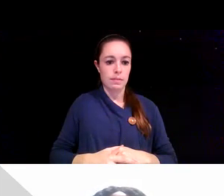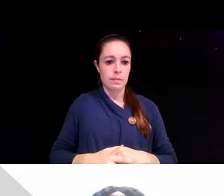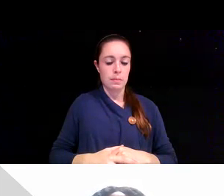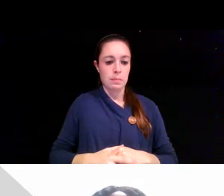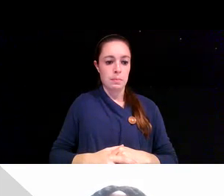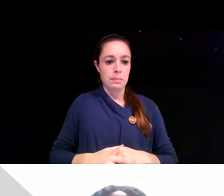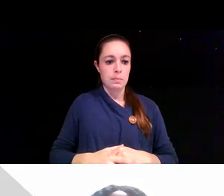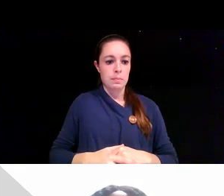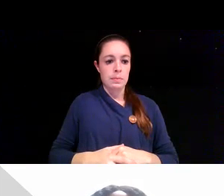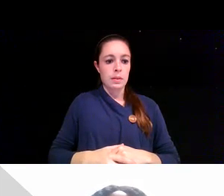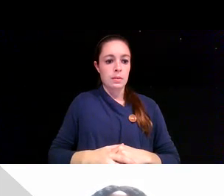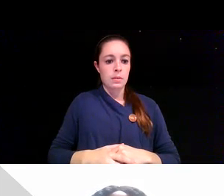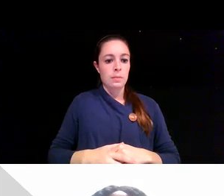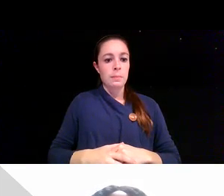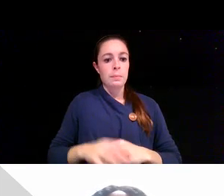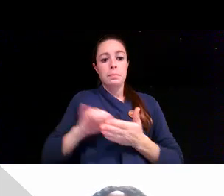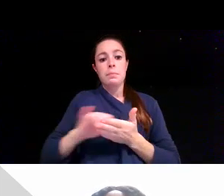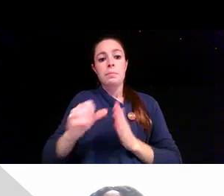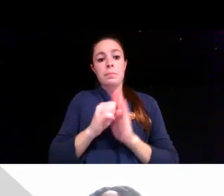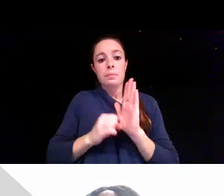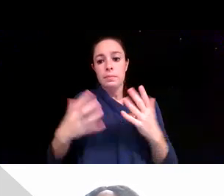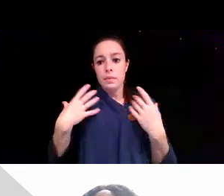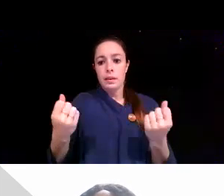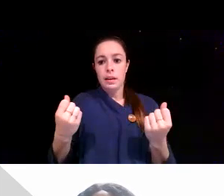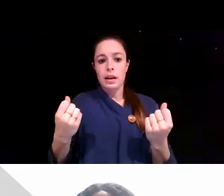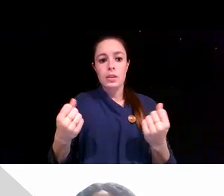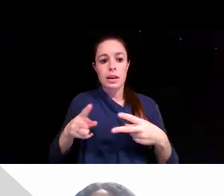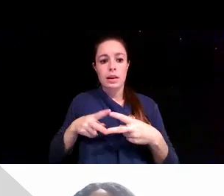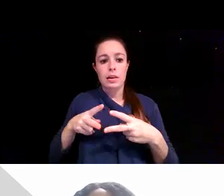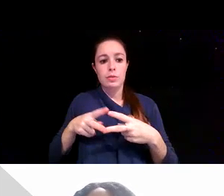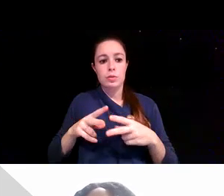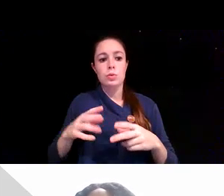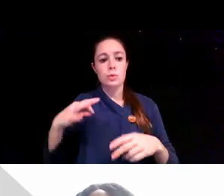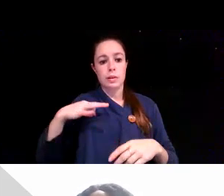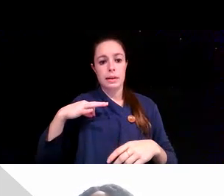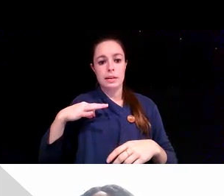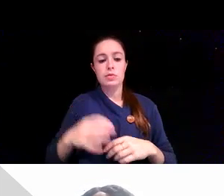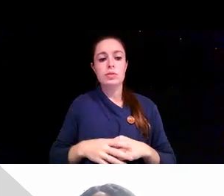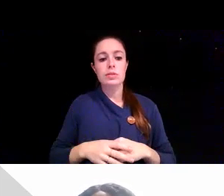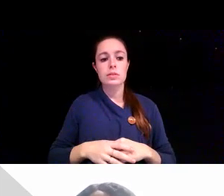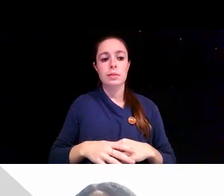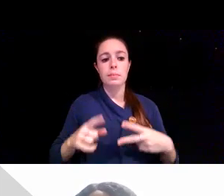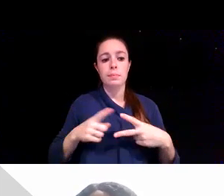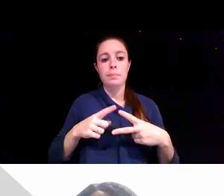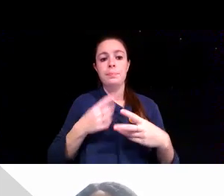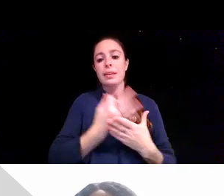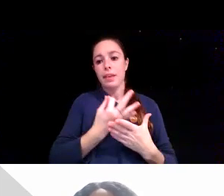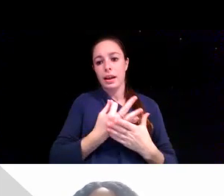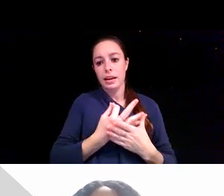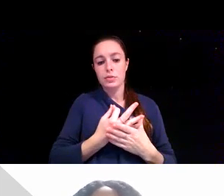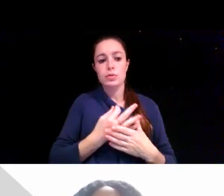The New York State of Health basically have two applications. We have the financial and non-financial